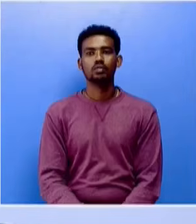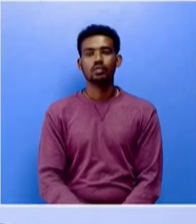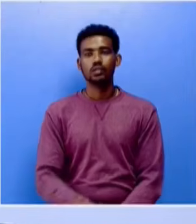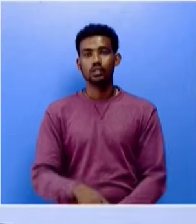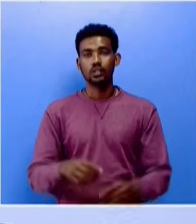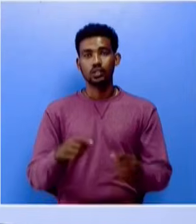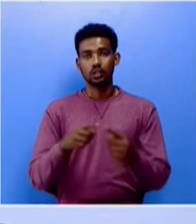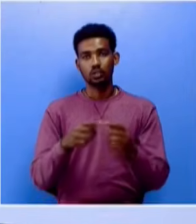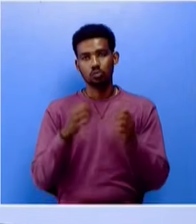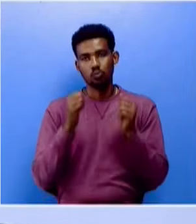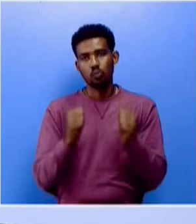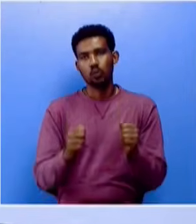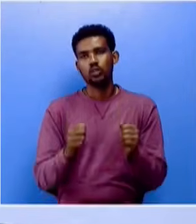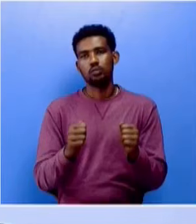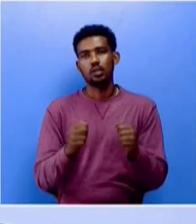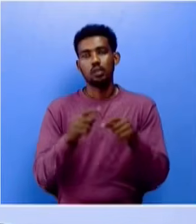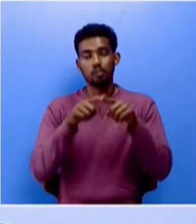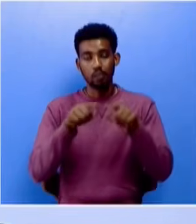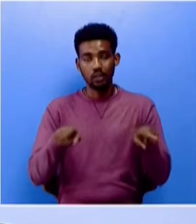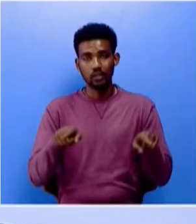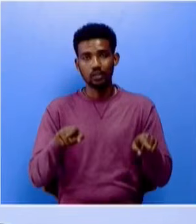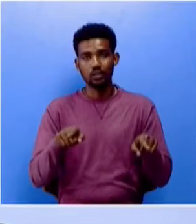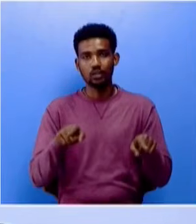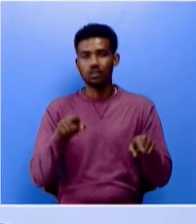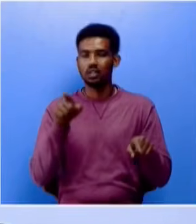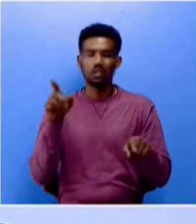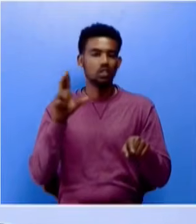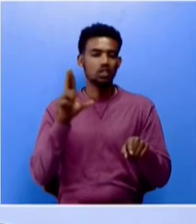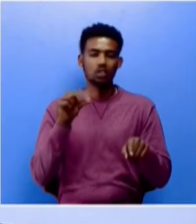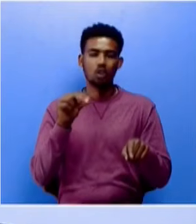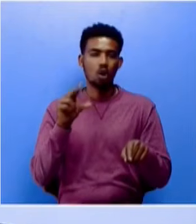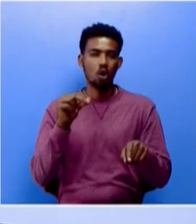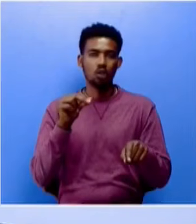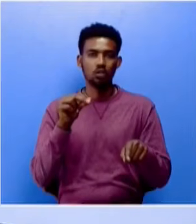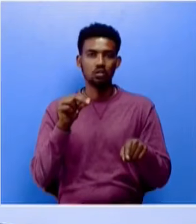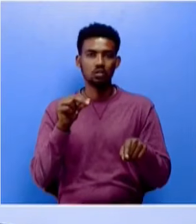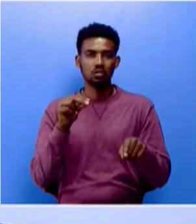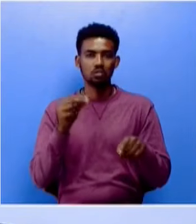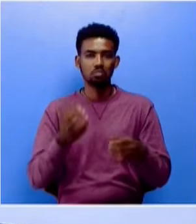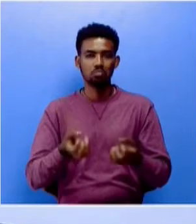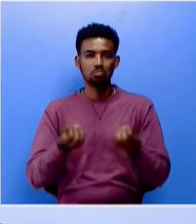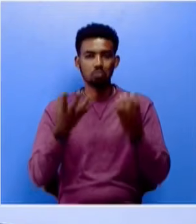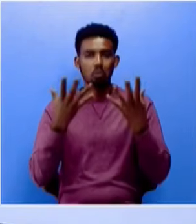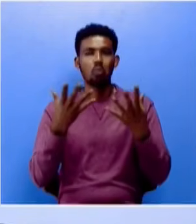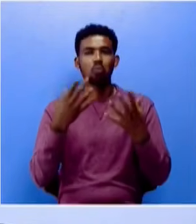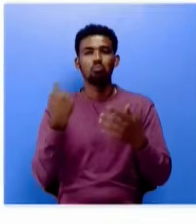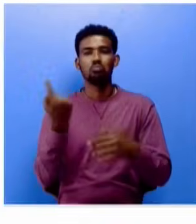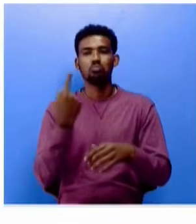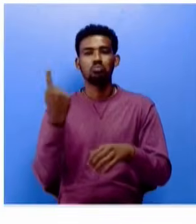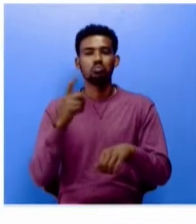Still it is possible, but it's not this much common.